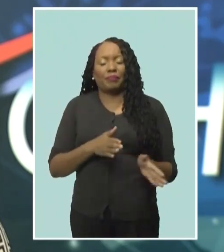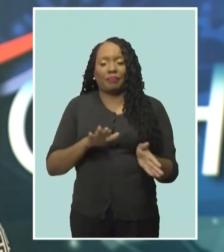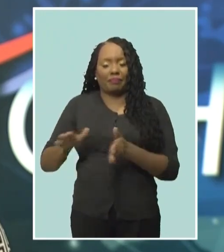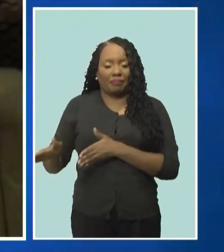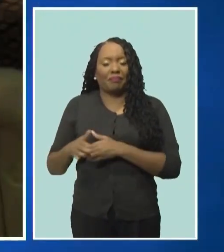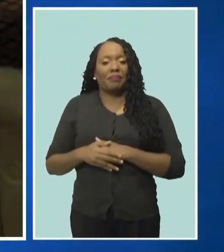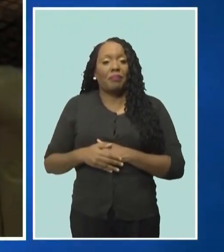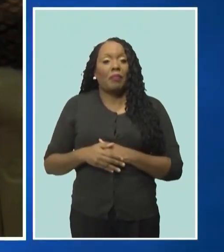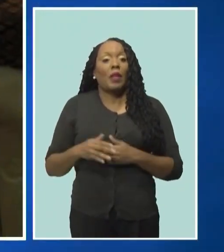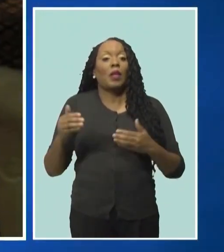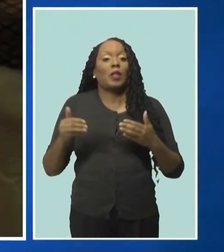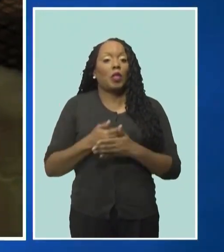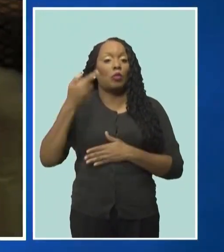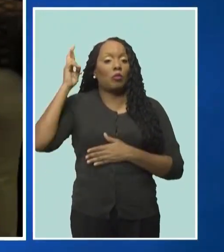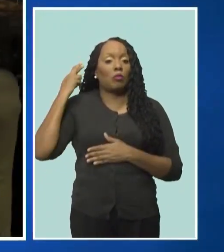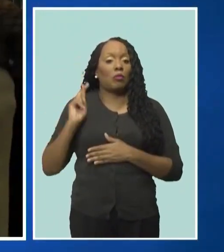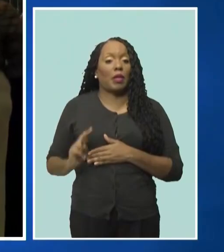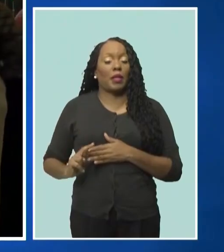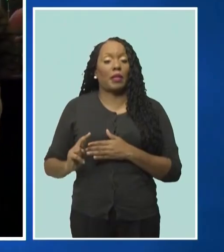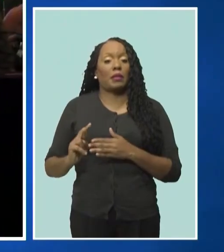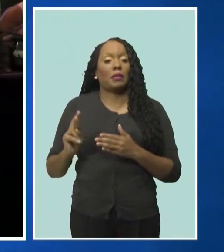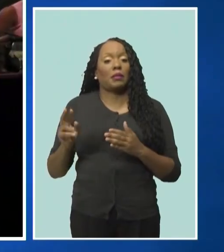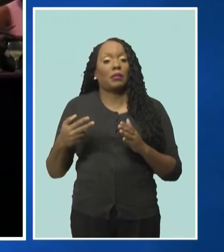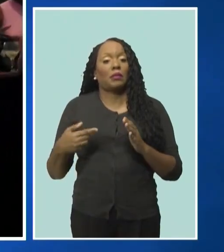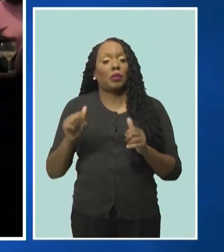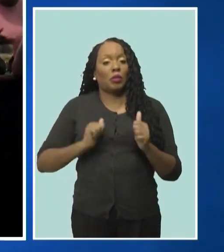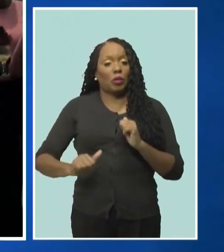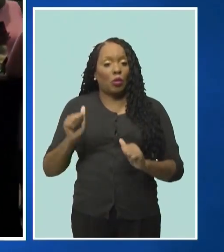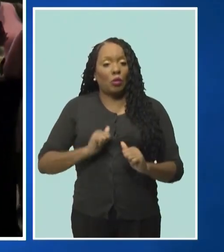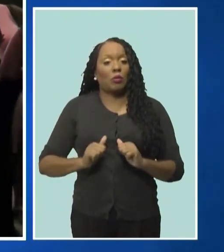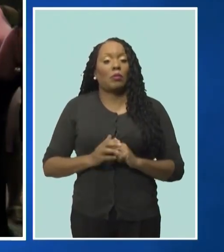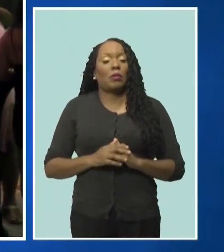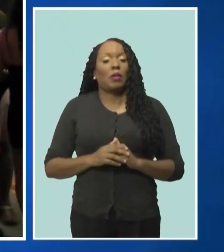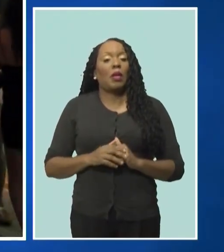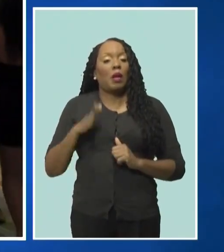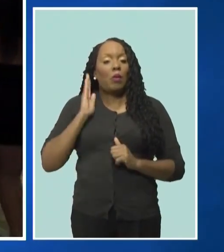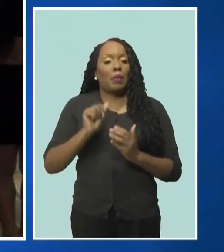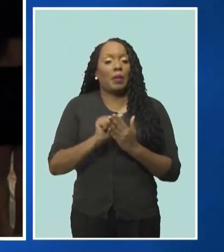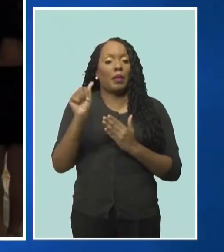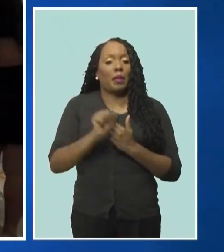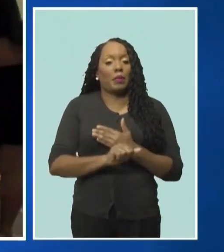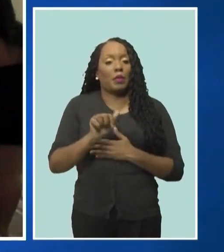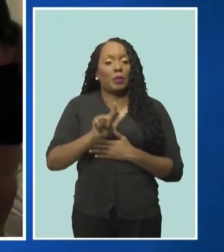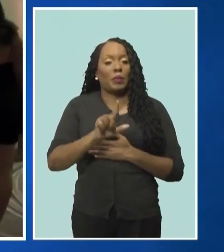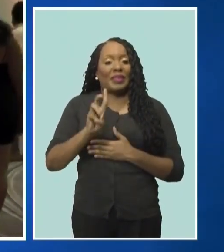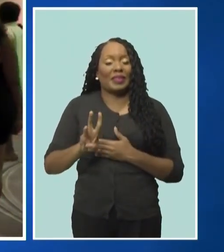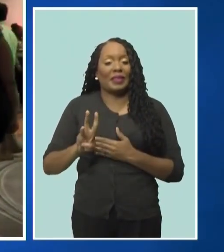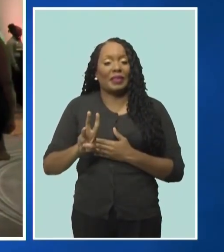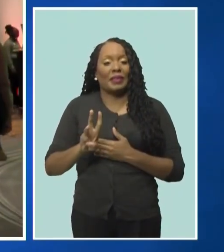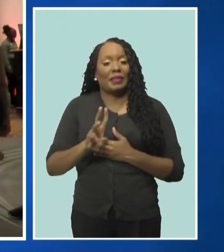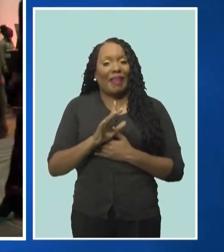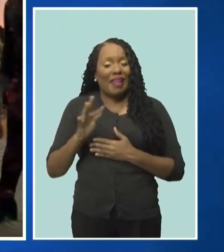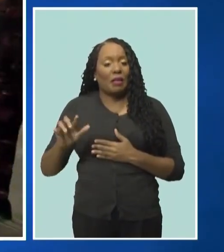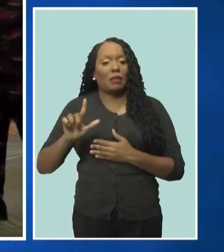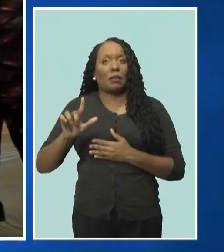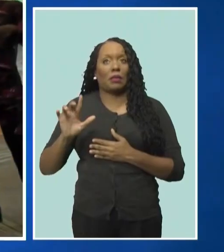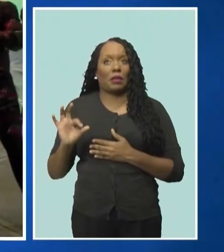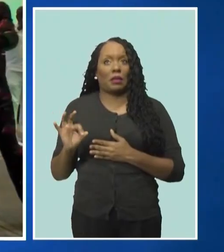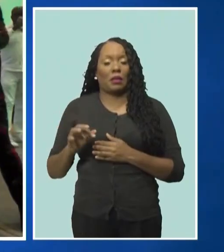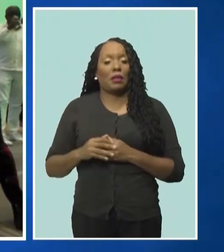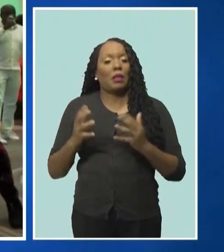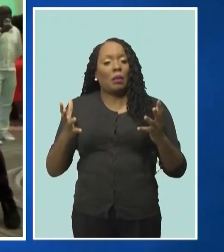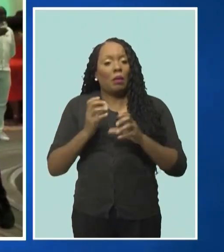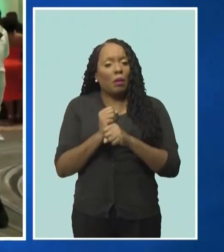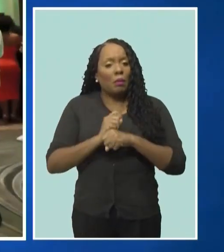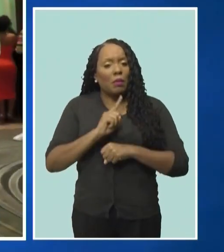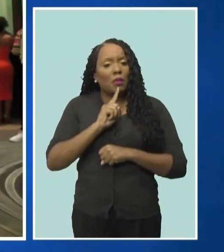inaugural Barbados Reggae Weekend, slated to run from April 26th to 29th. Director Ryan Brathwaite says it was conceptualized to ensure